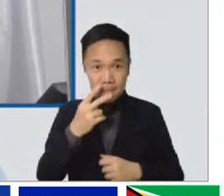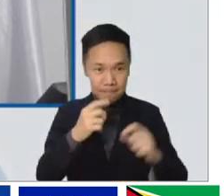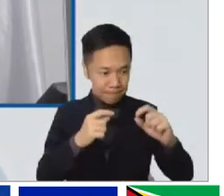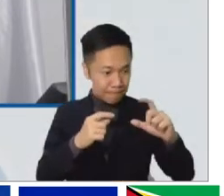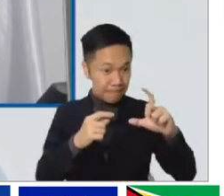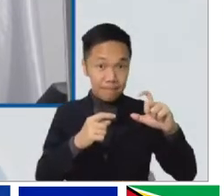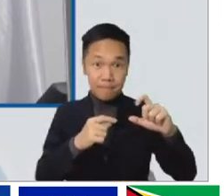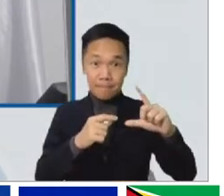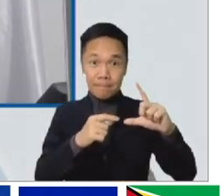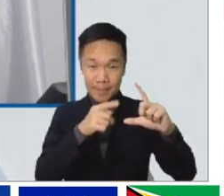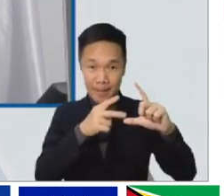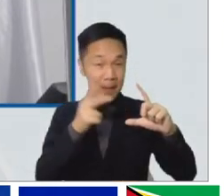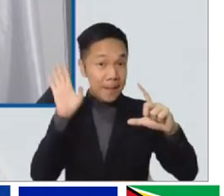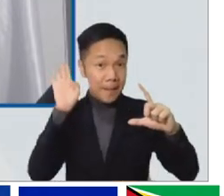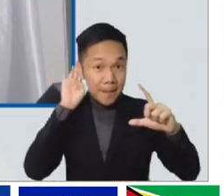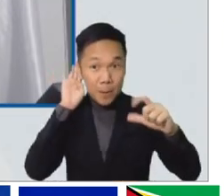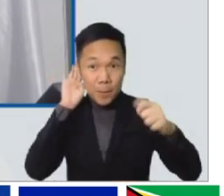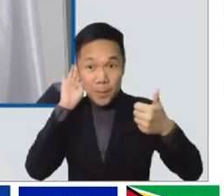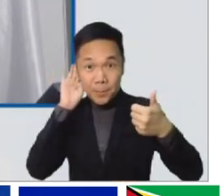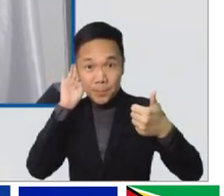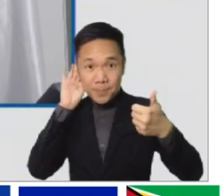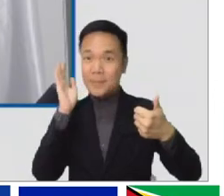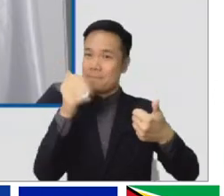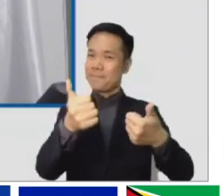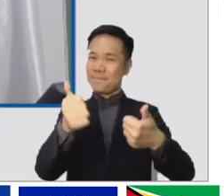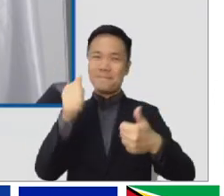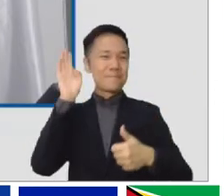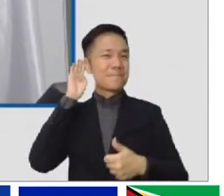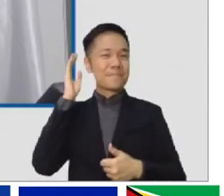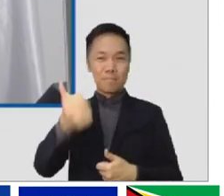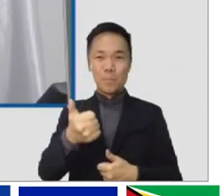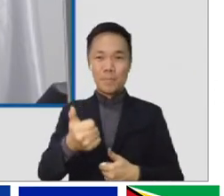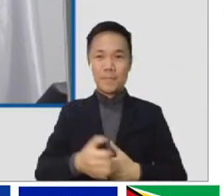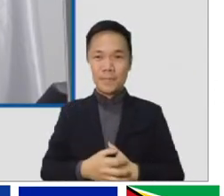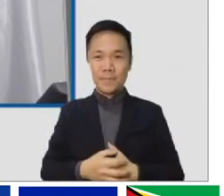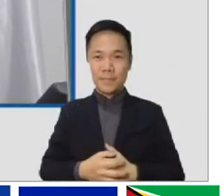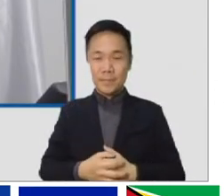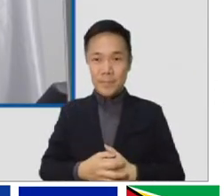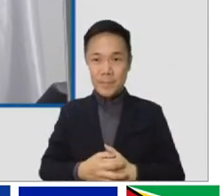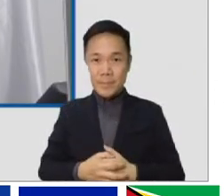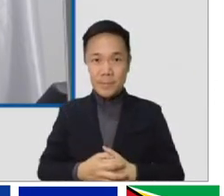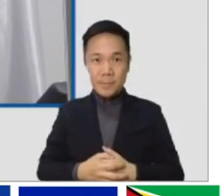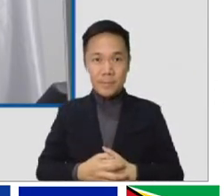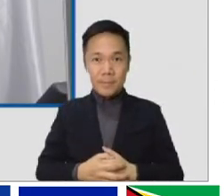I can. Yes, we can hear you. I can turn off the translator, sorry.